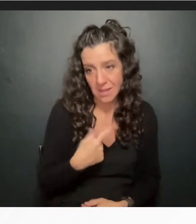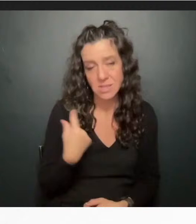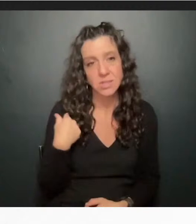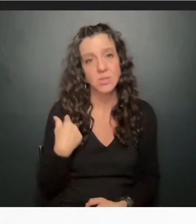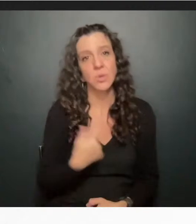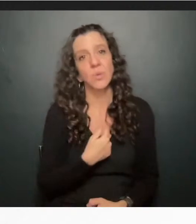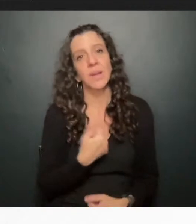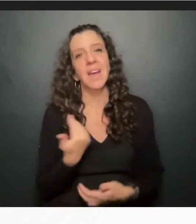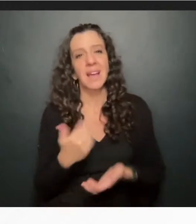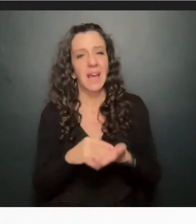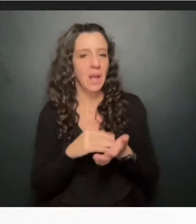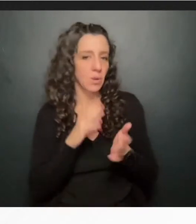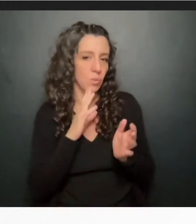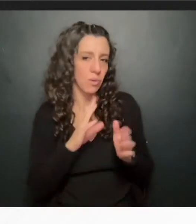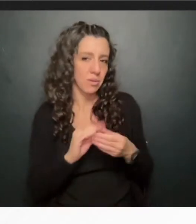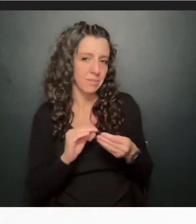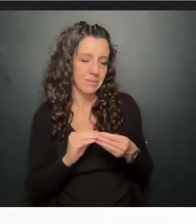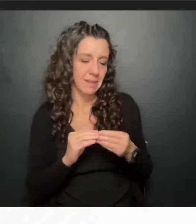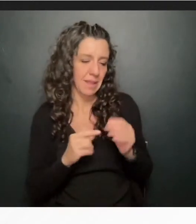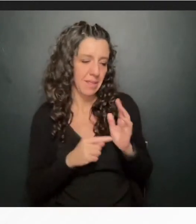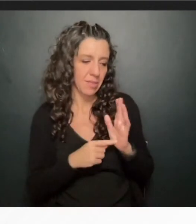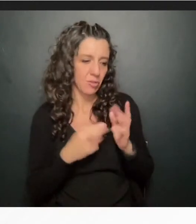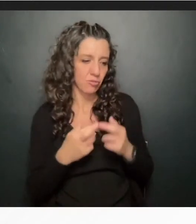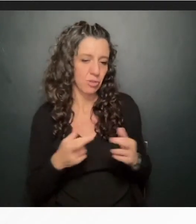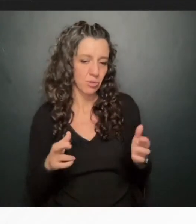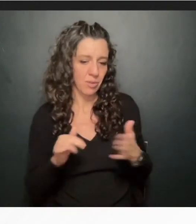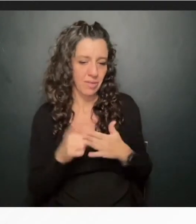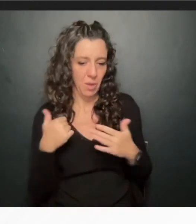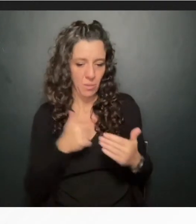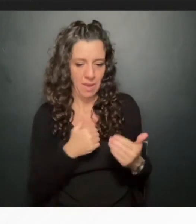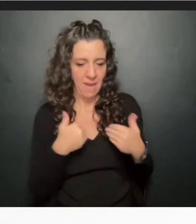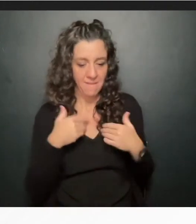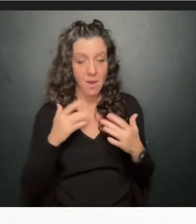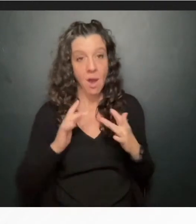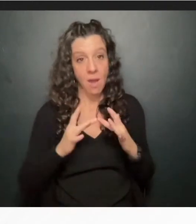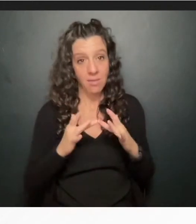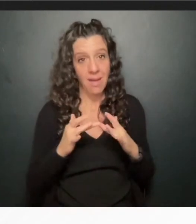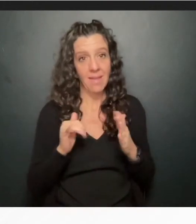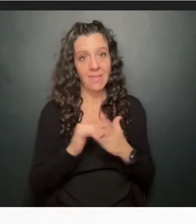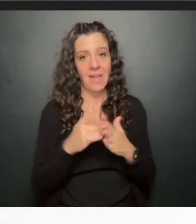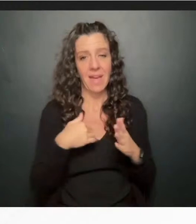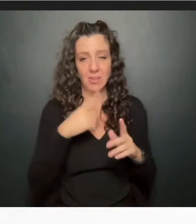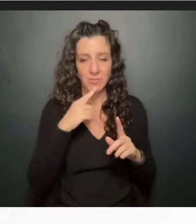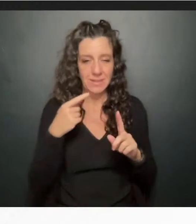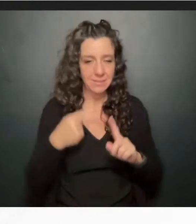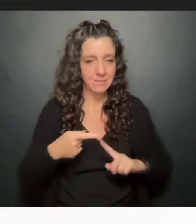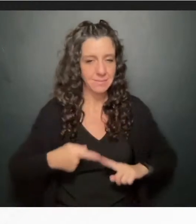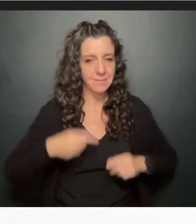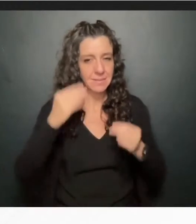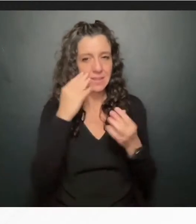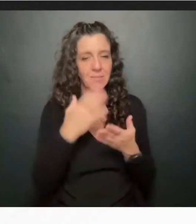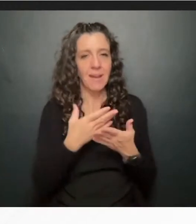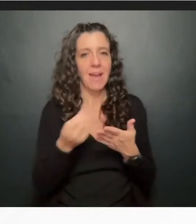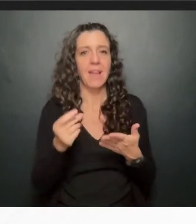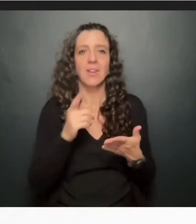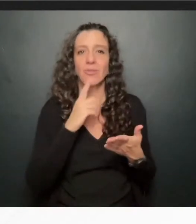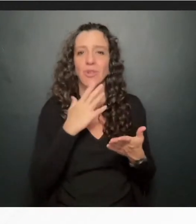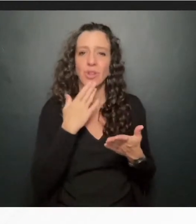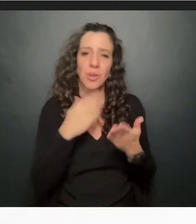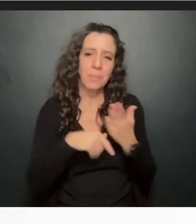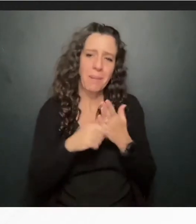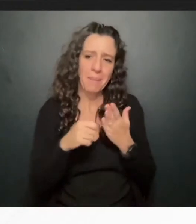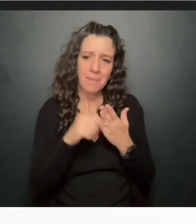I'm going to repeat the resource that we have online that has very detailed information and some great pamphlets for